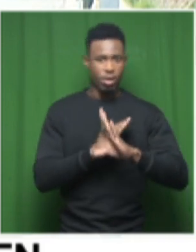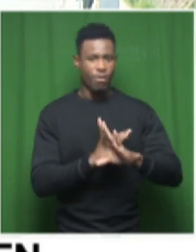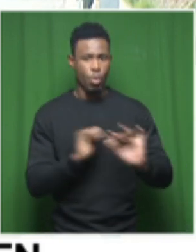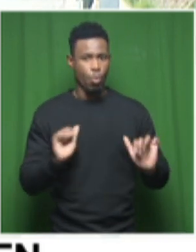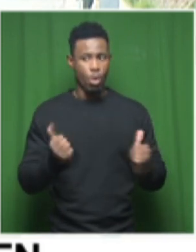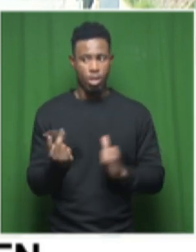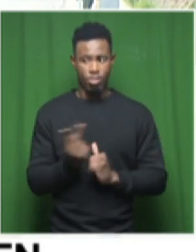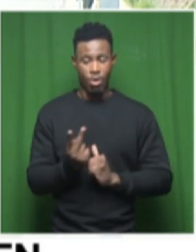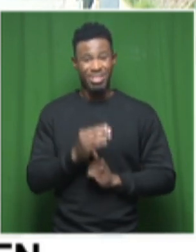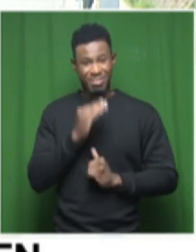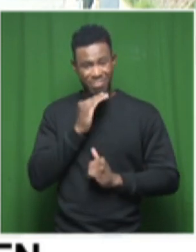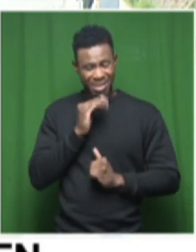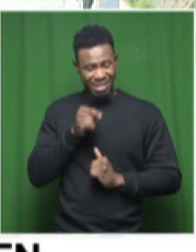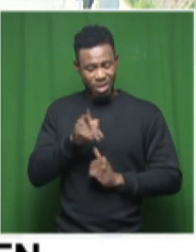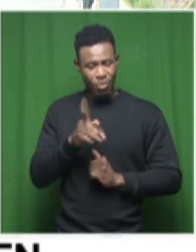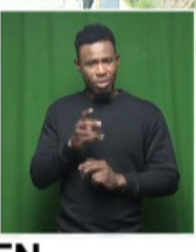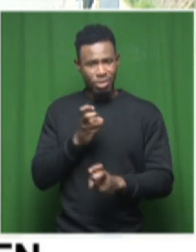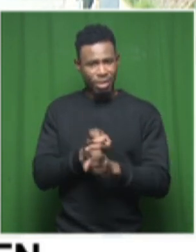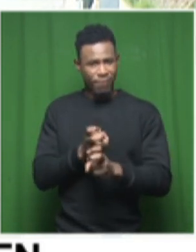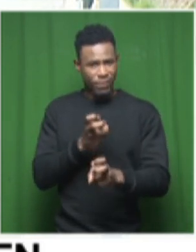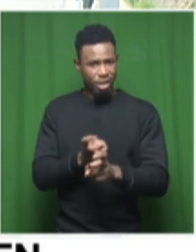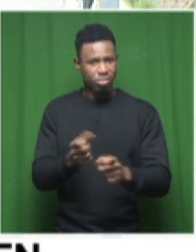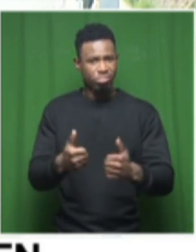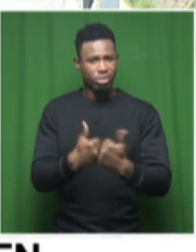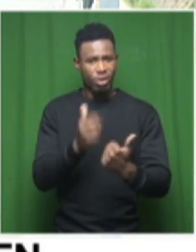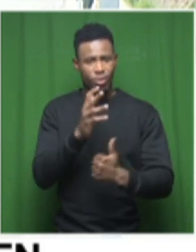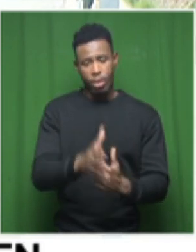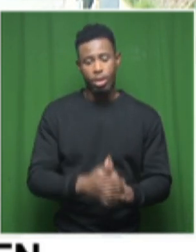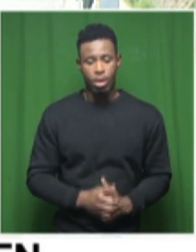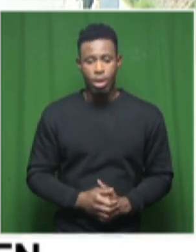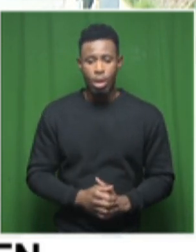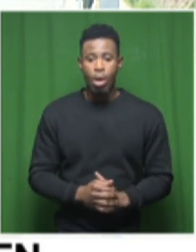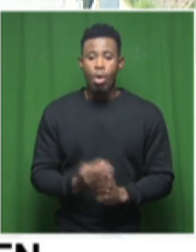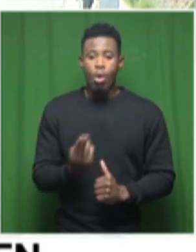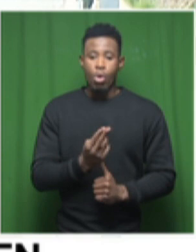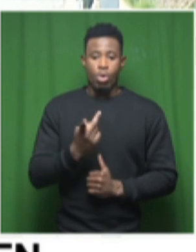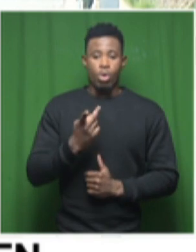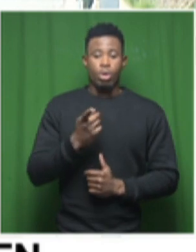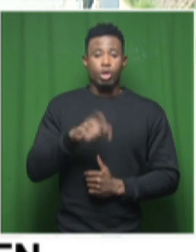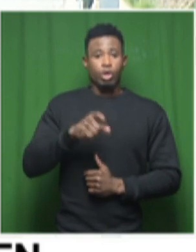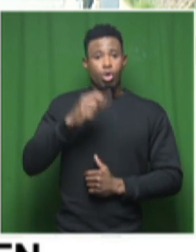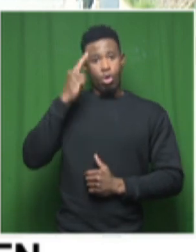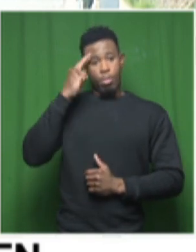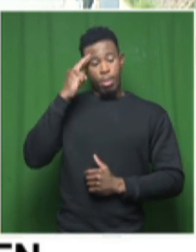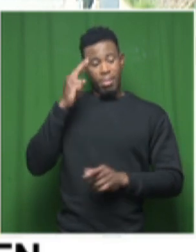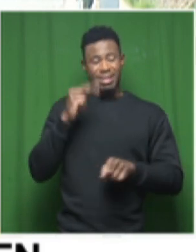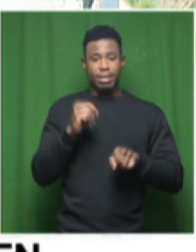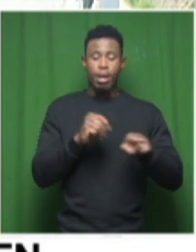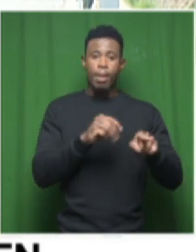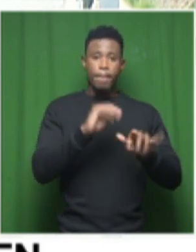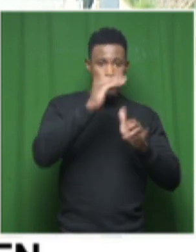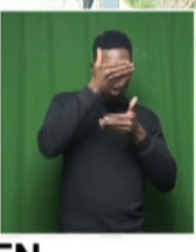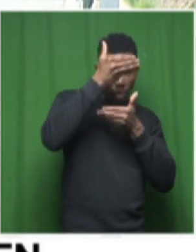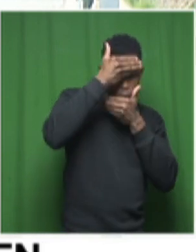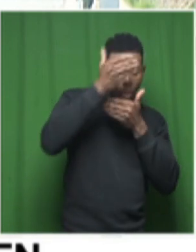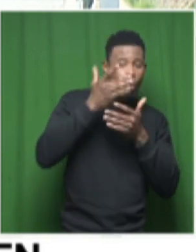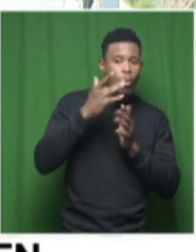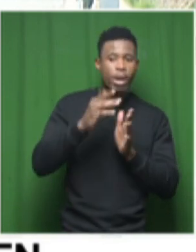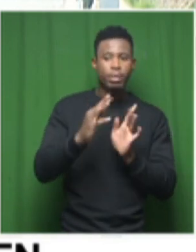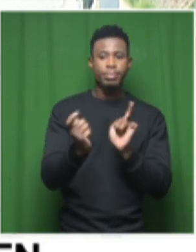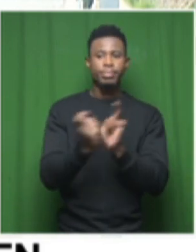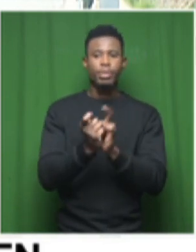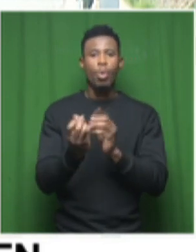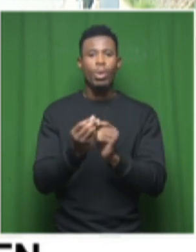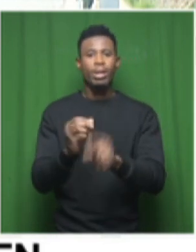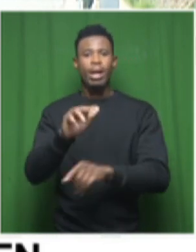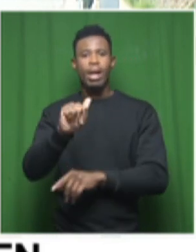both nations. However, we should again note that Morocco, when they played against Nigeria, the match